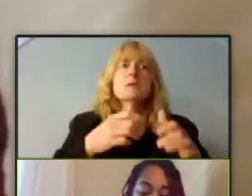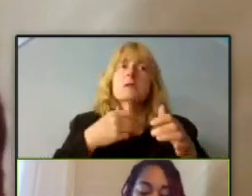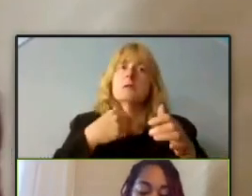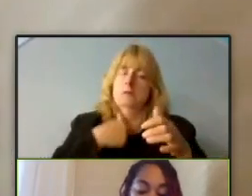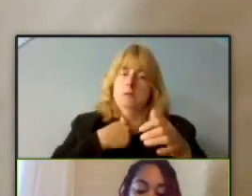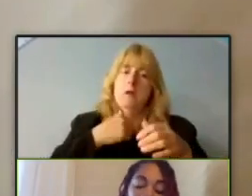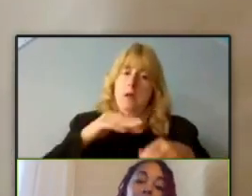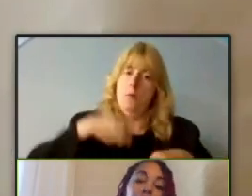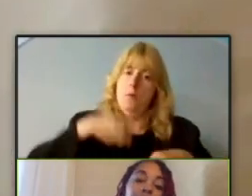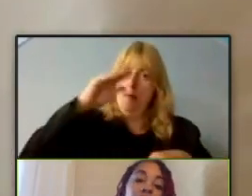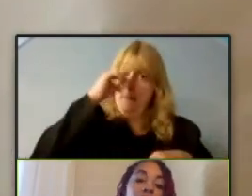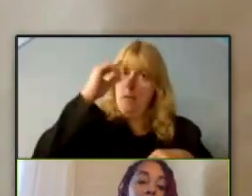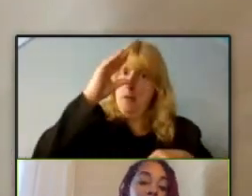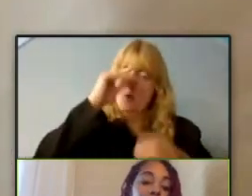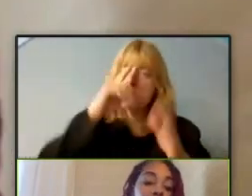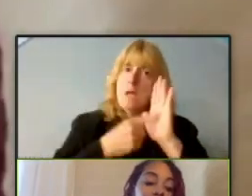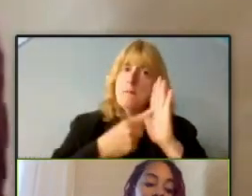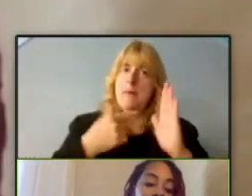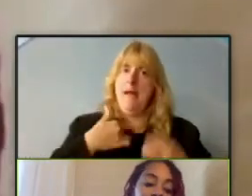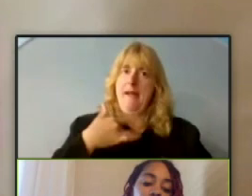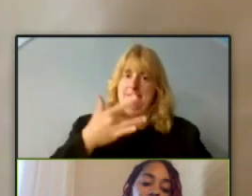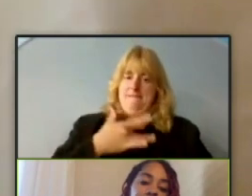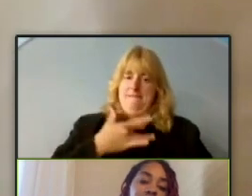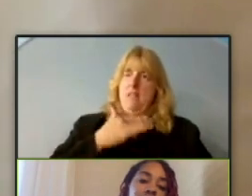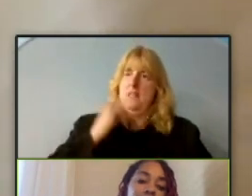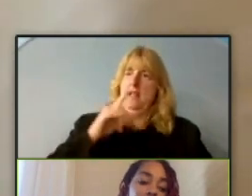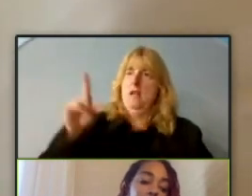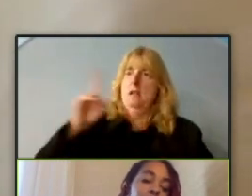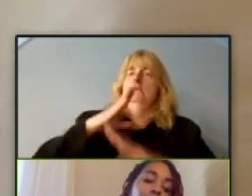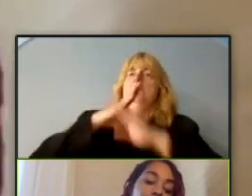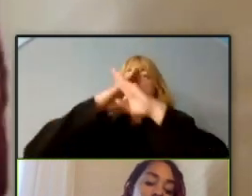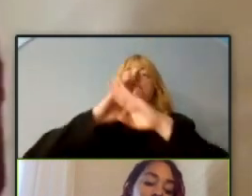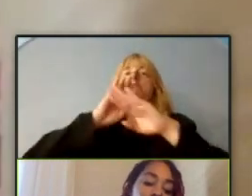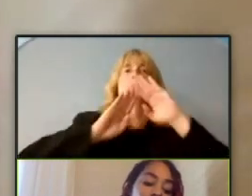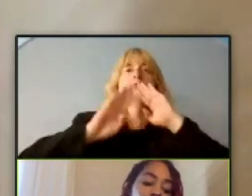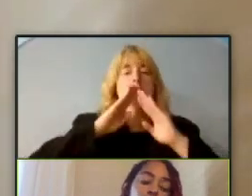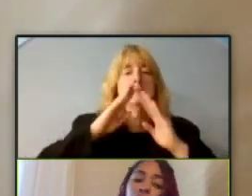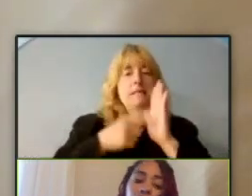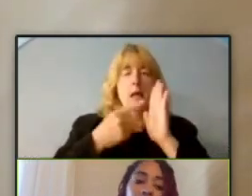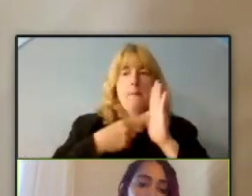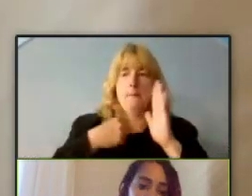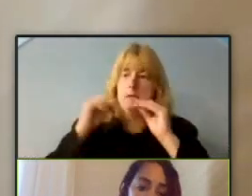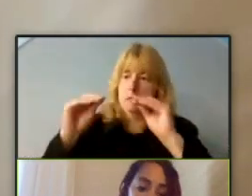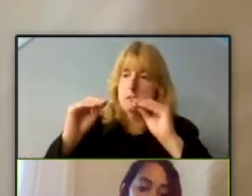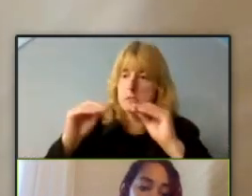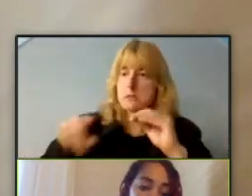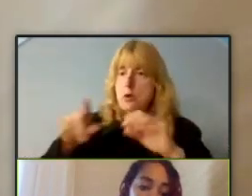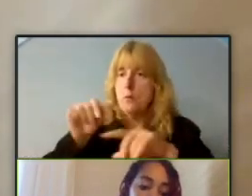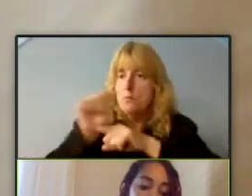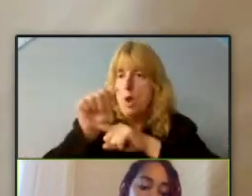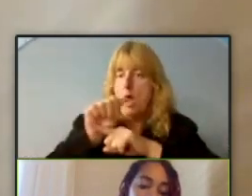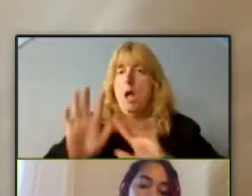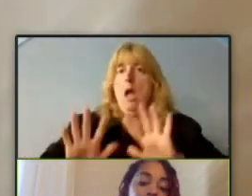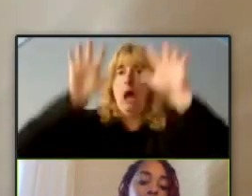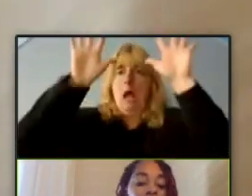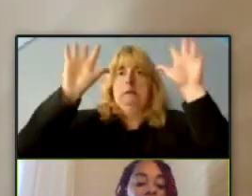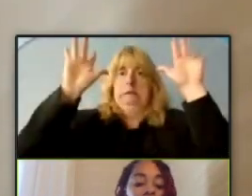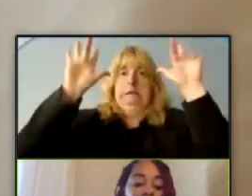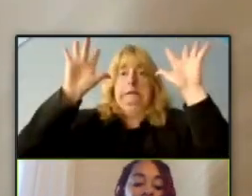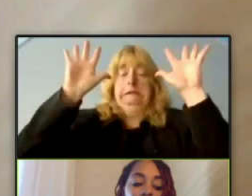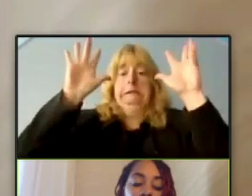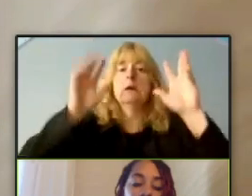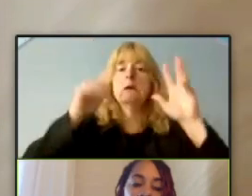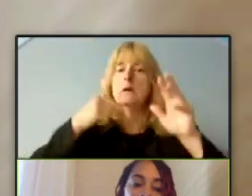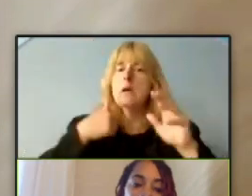the bullseye. Sometimes I make him practice holding his hands up real high. Wiggle your finger, son. I've painted